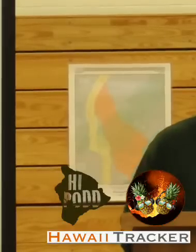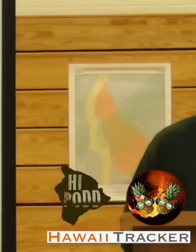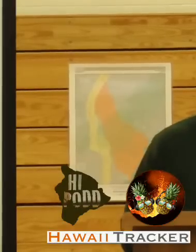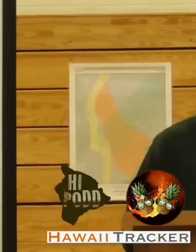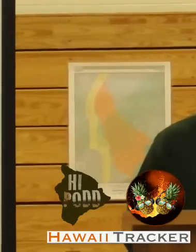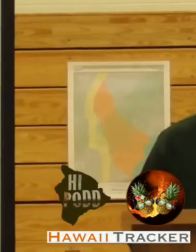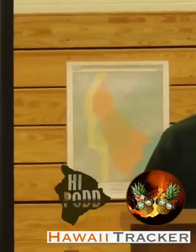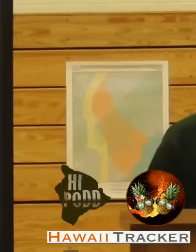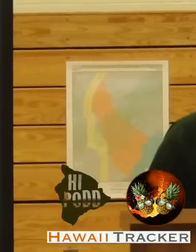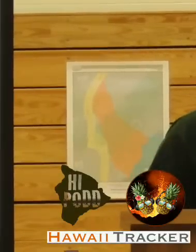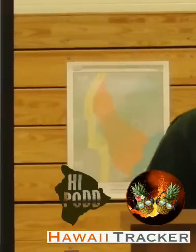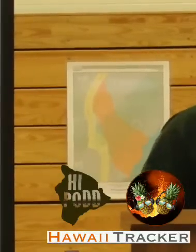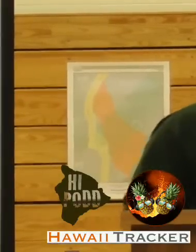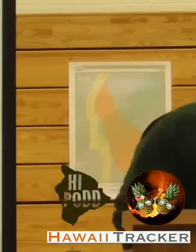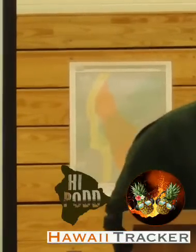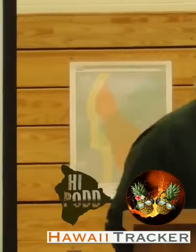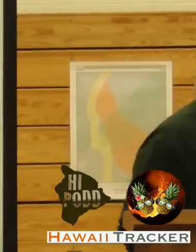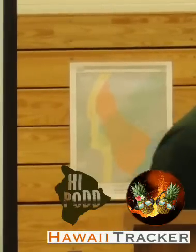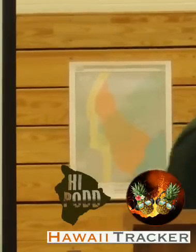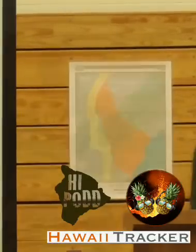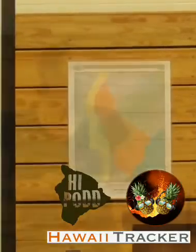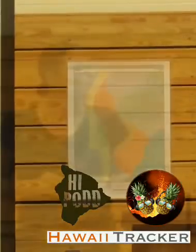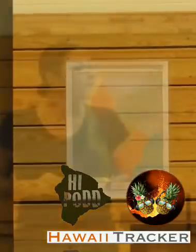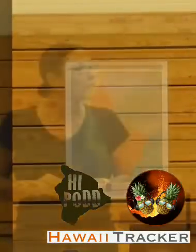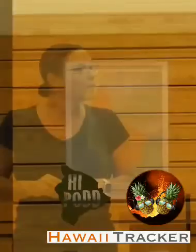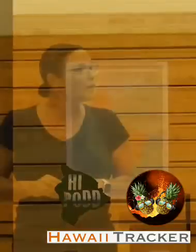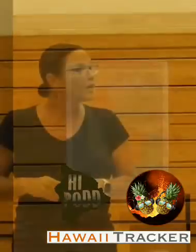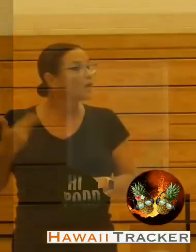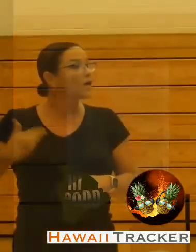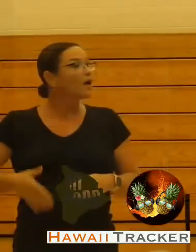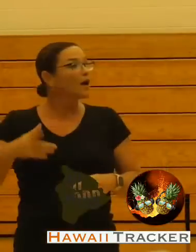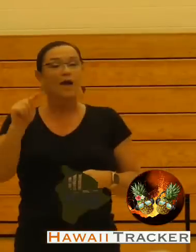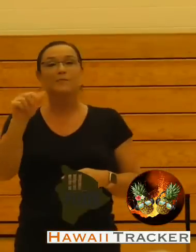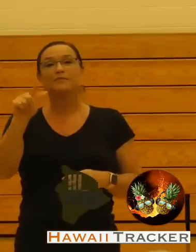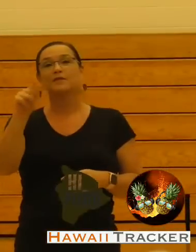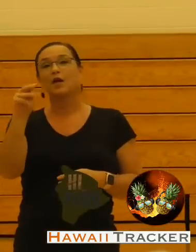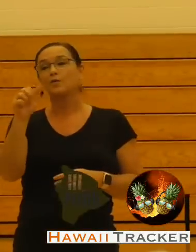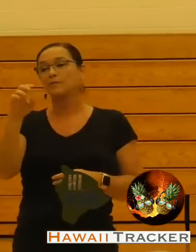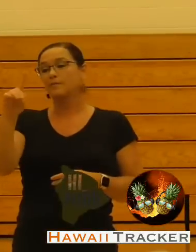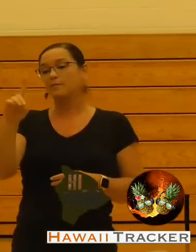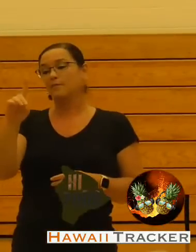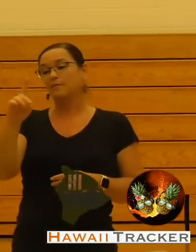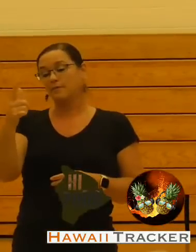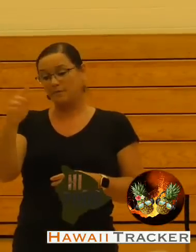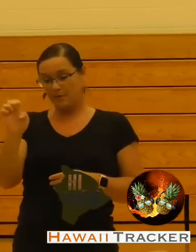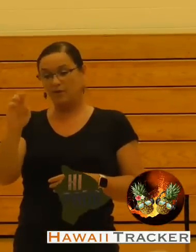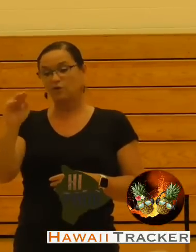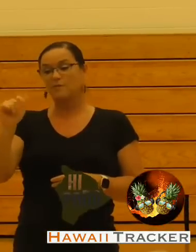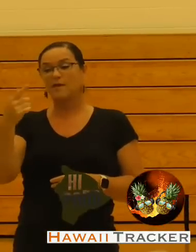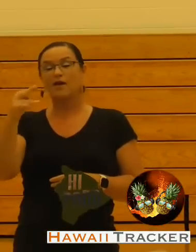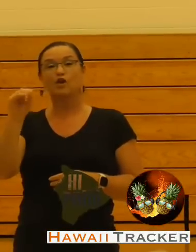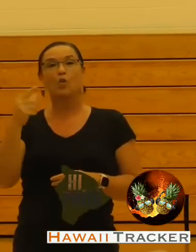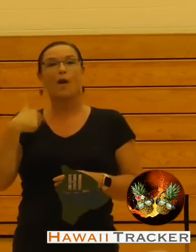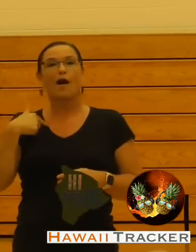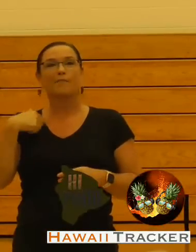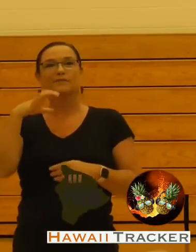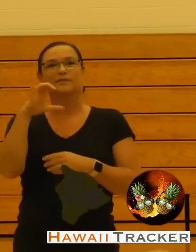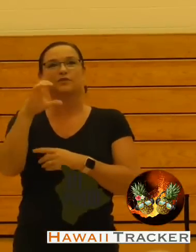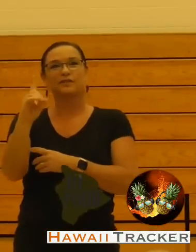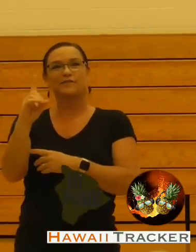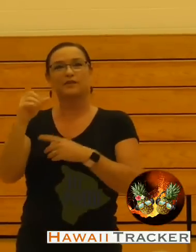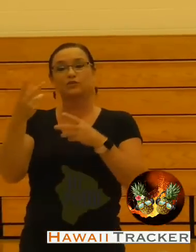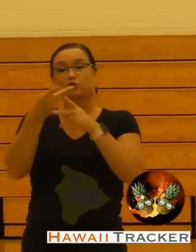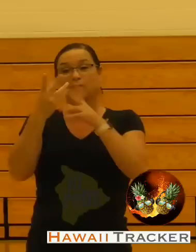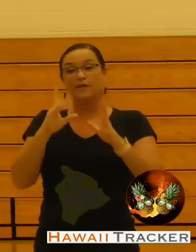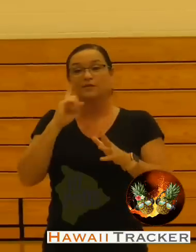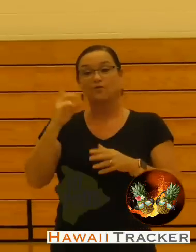Thank you, and thanks for joining us tonight. I am Thomas Bagno. I'm the Civil Defense Administrator for Hawai'i County.